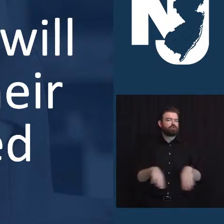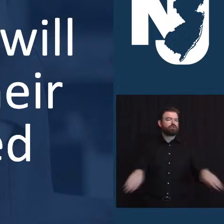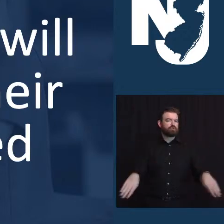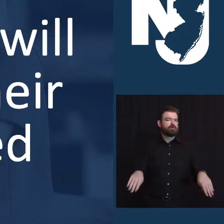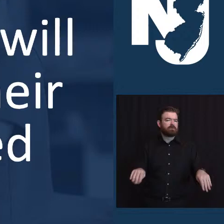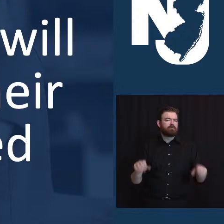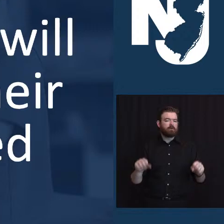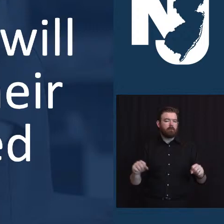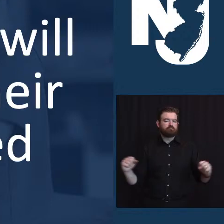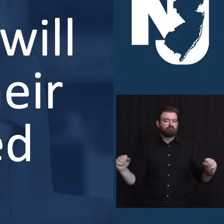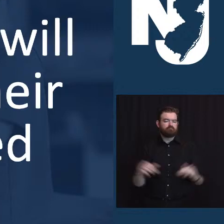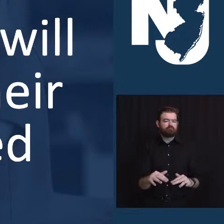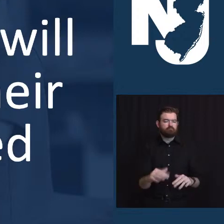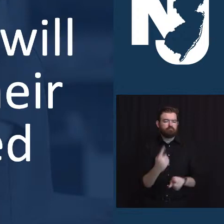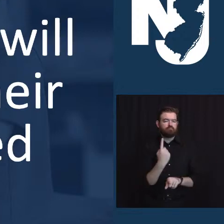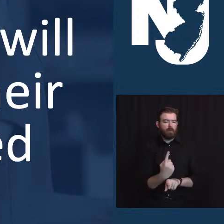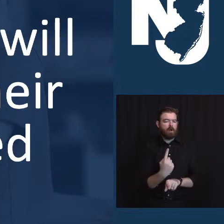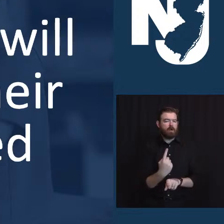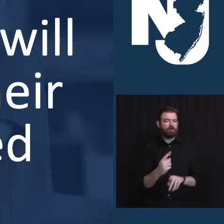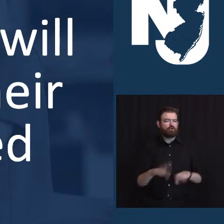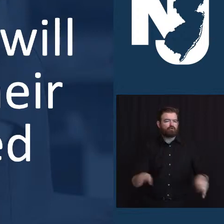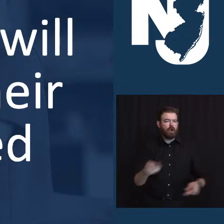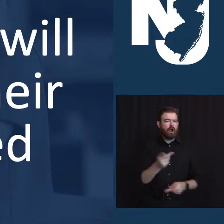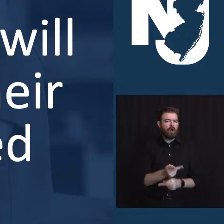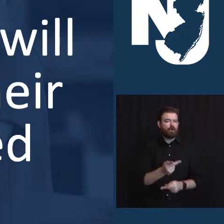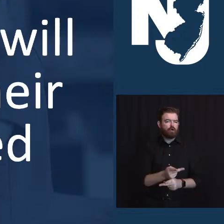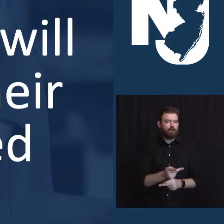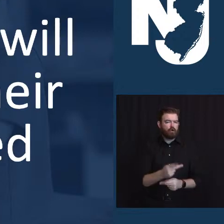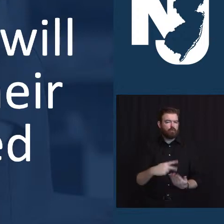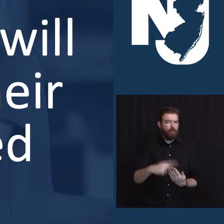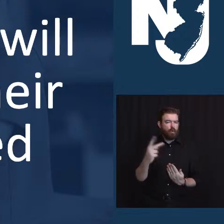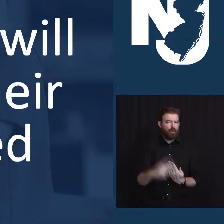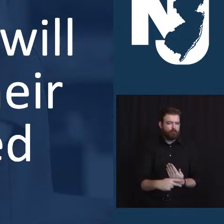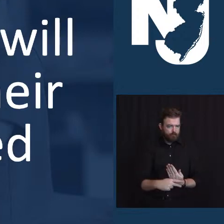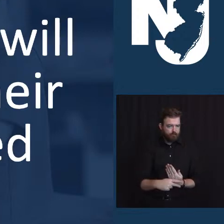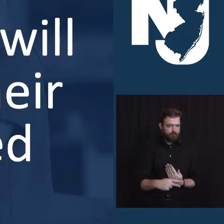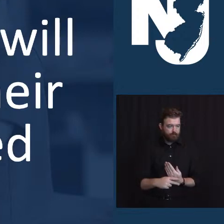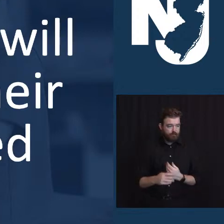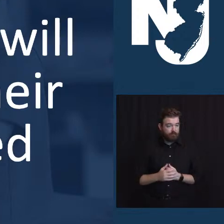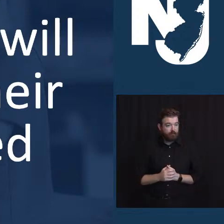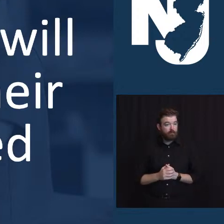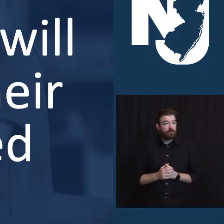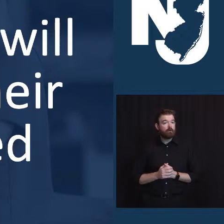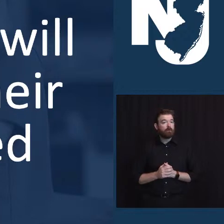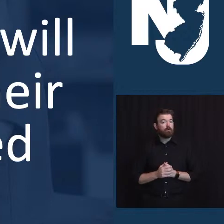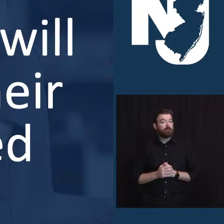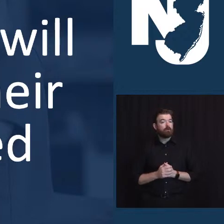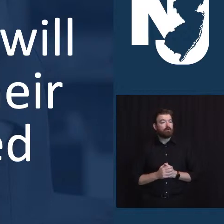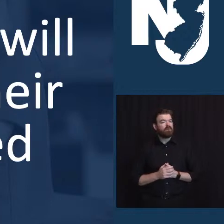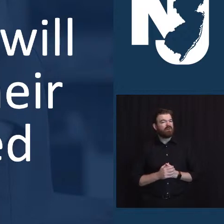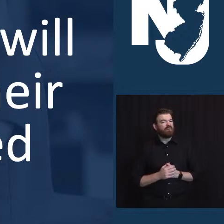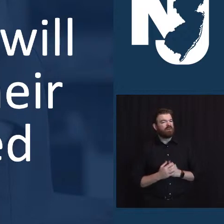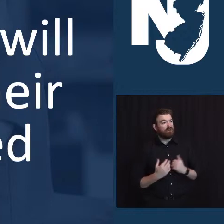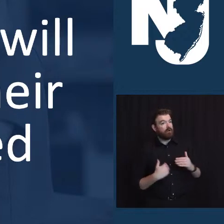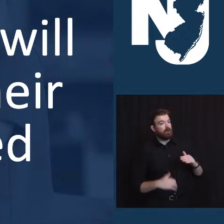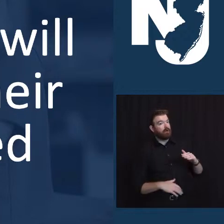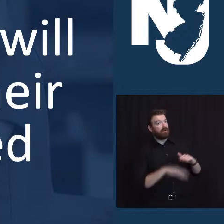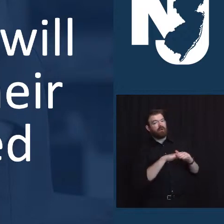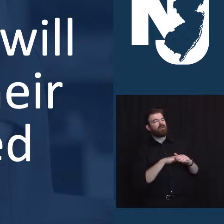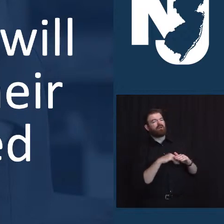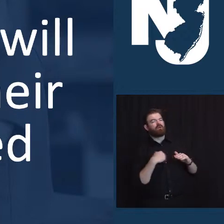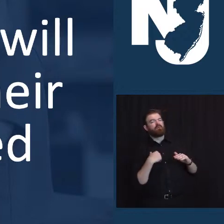families, especially for working moms, and restoring these limits to their pre-pandemic standard is an important piece of getting our